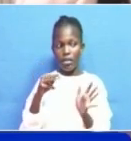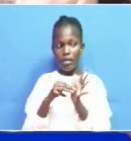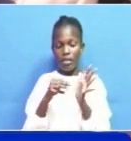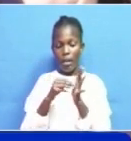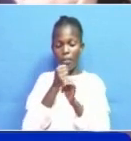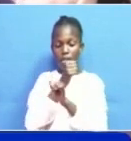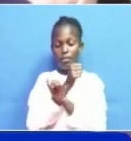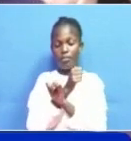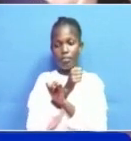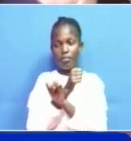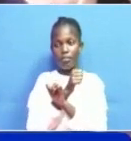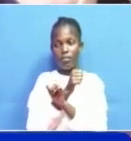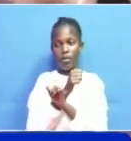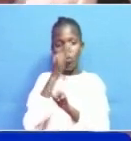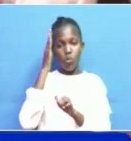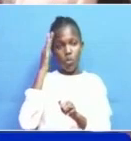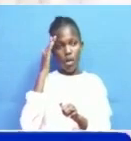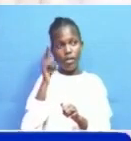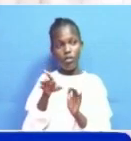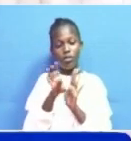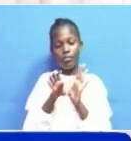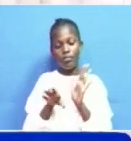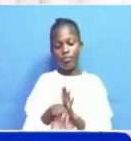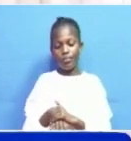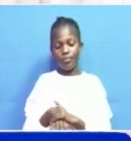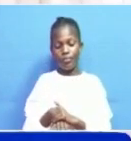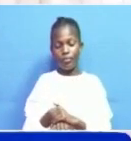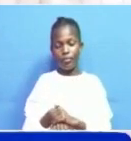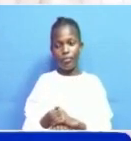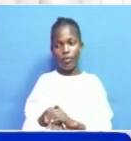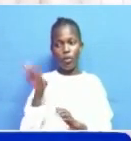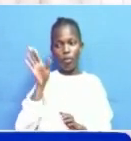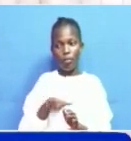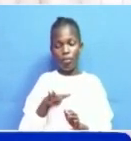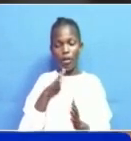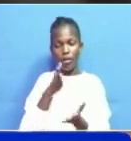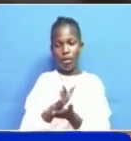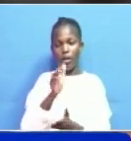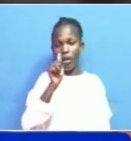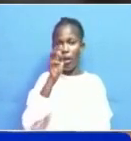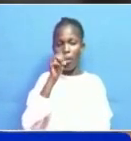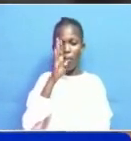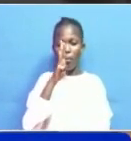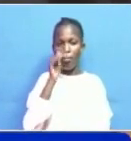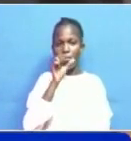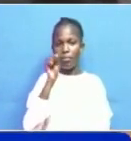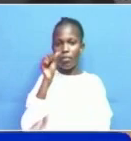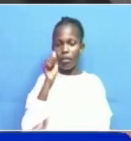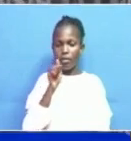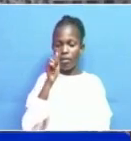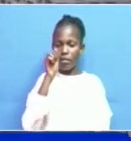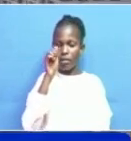protect the realization of this constitution. Kuna na women right ambassadors ni kana kuvikia au yuwe na